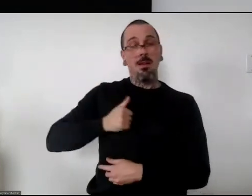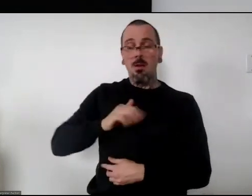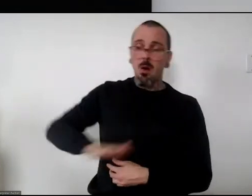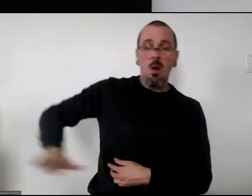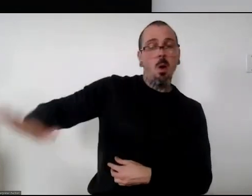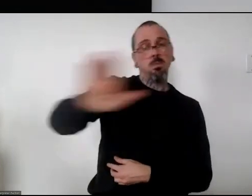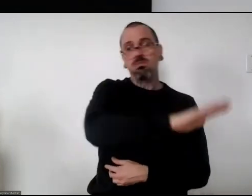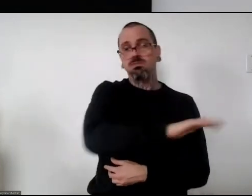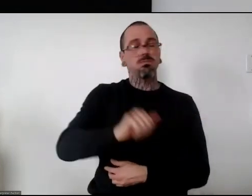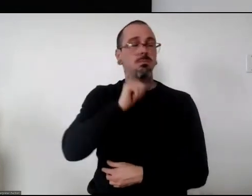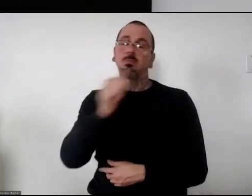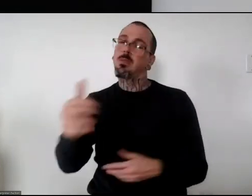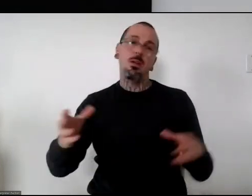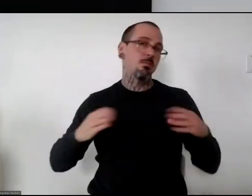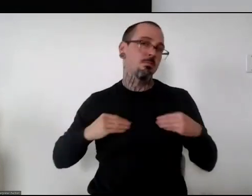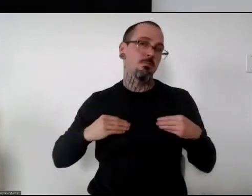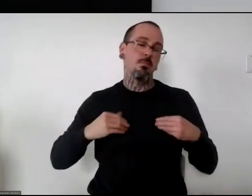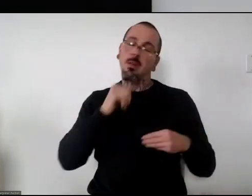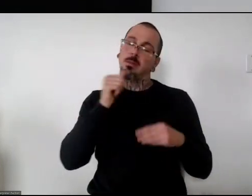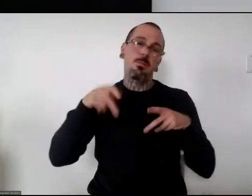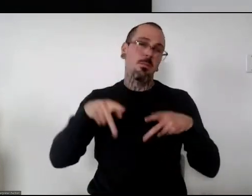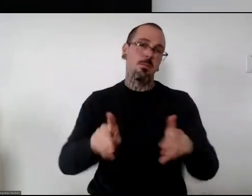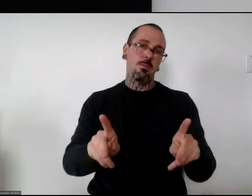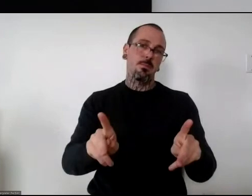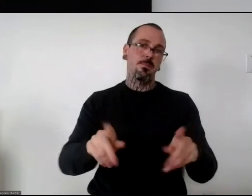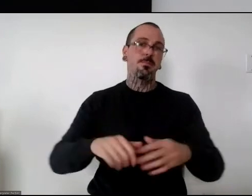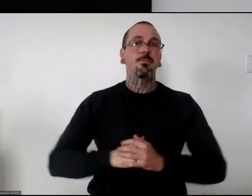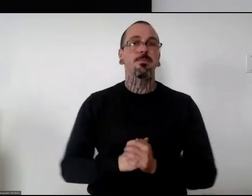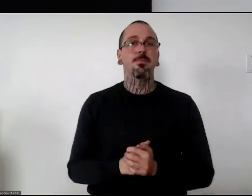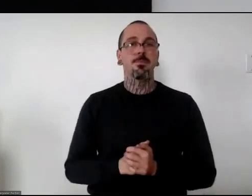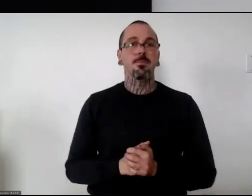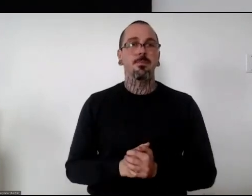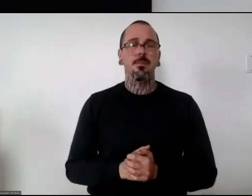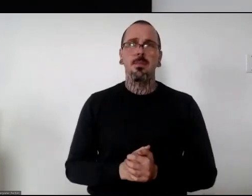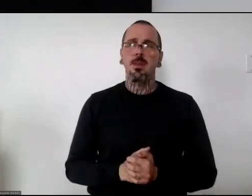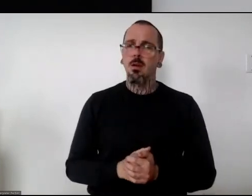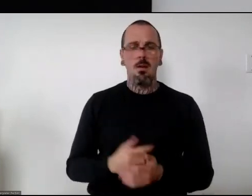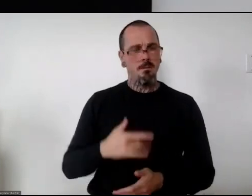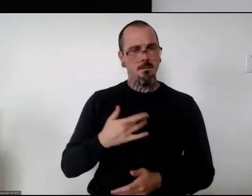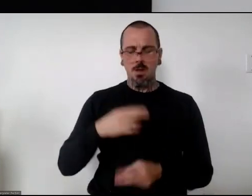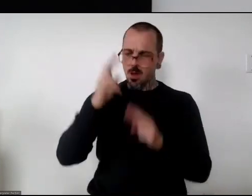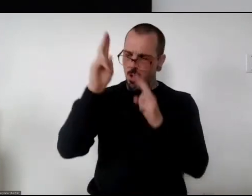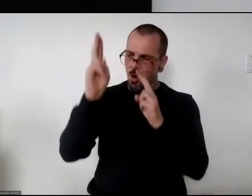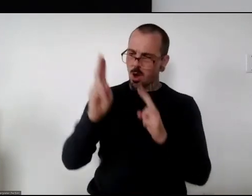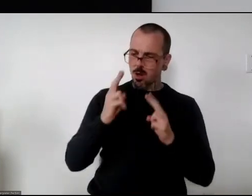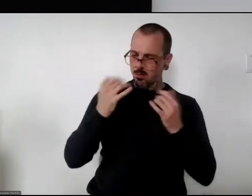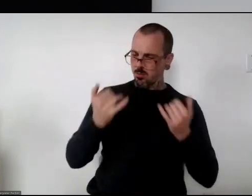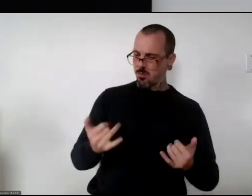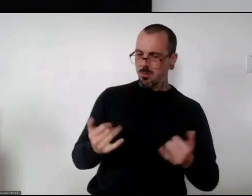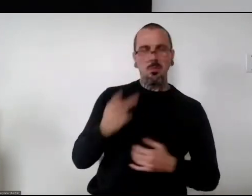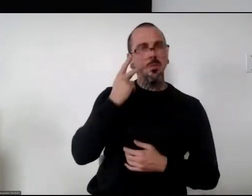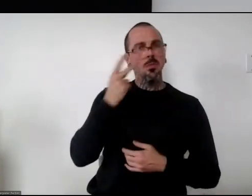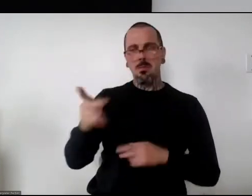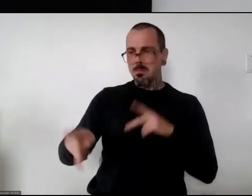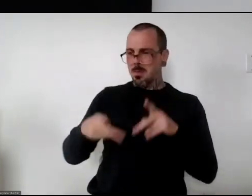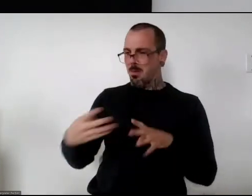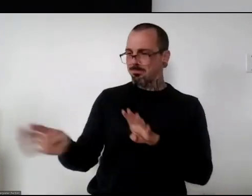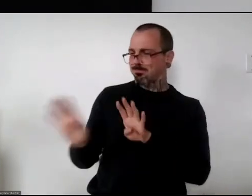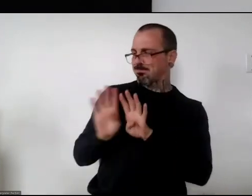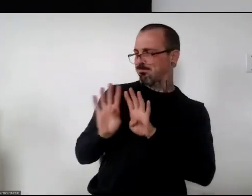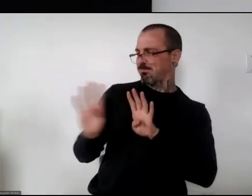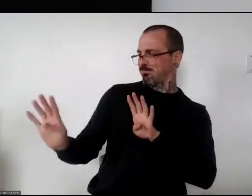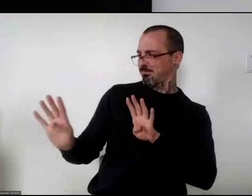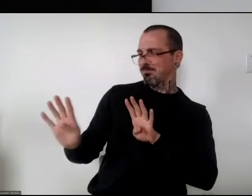I am honored to be present today with these many advocates, survivors, and family members in the room who